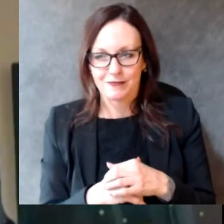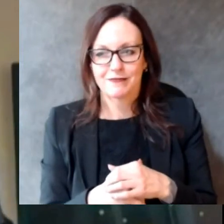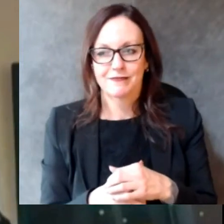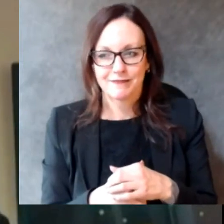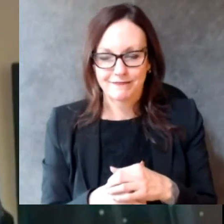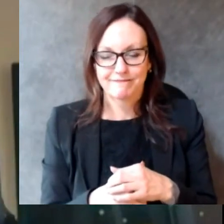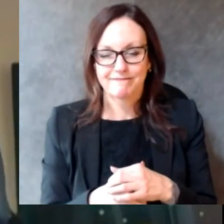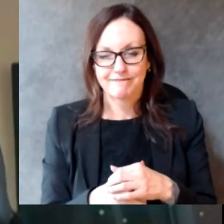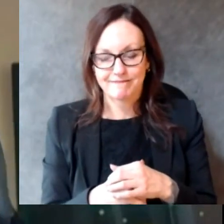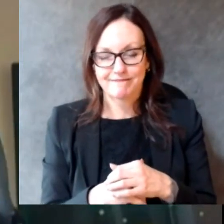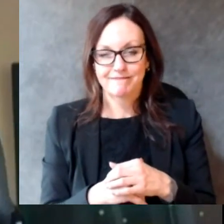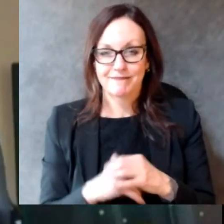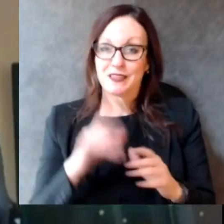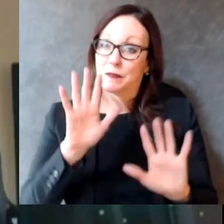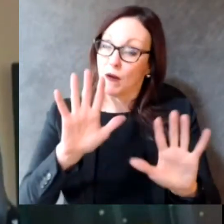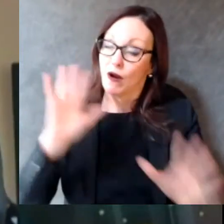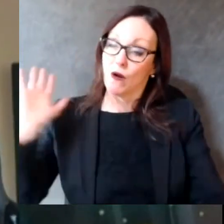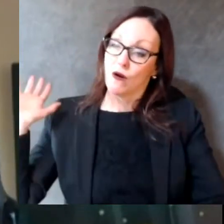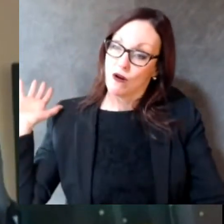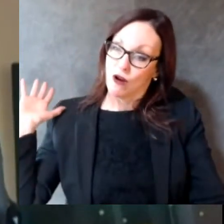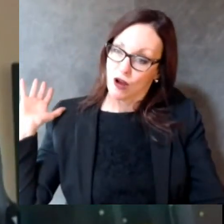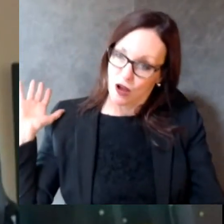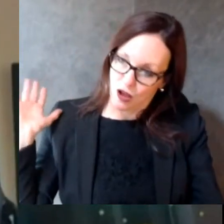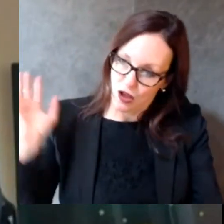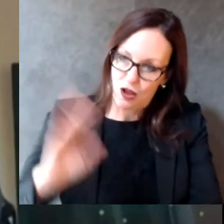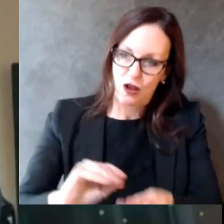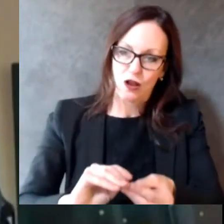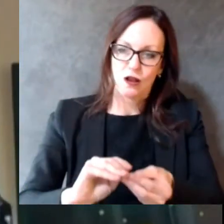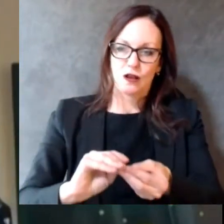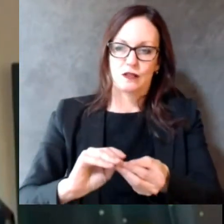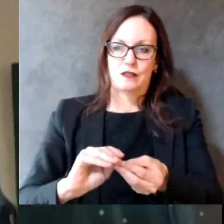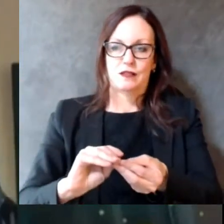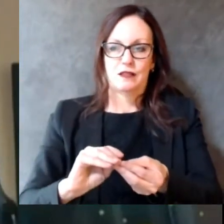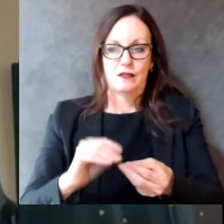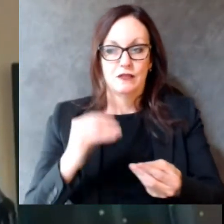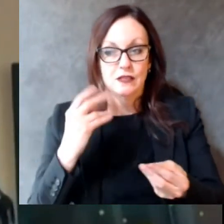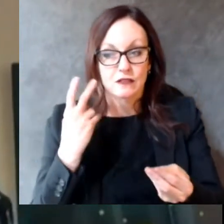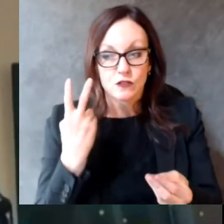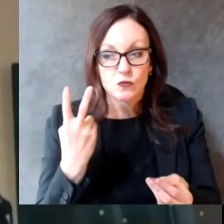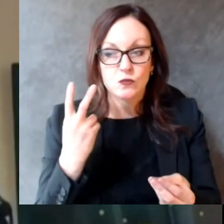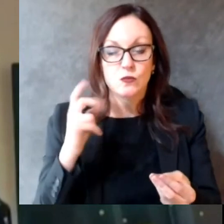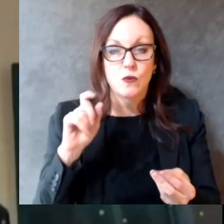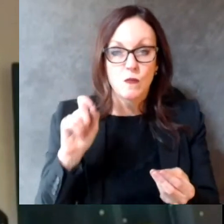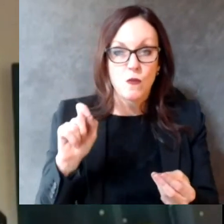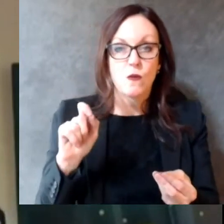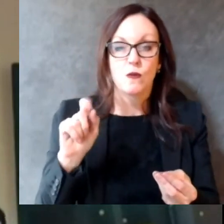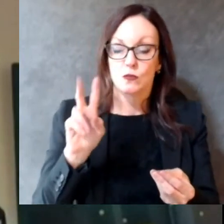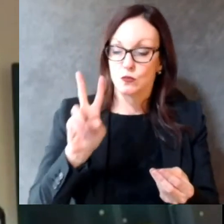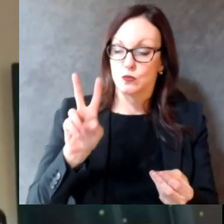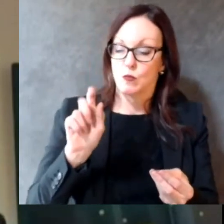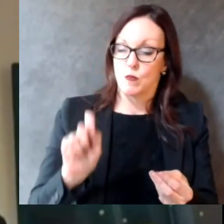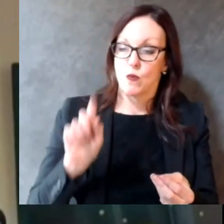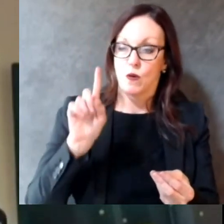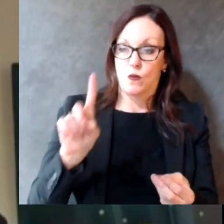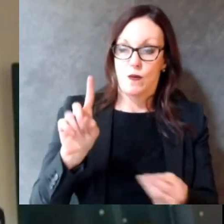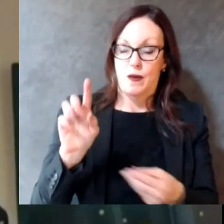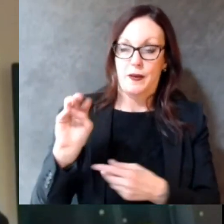Again, we only have 2.1 million eligible people currently right now who have not received a vaccine compared